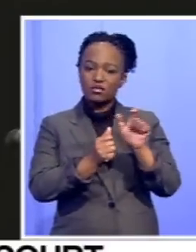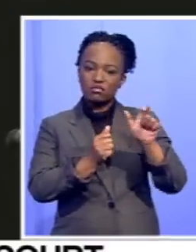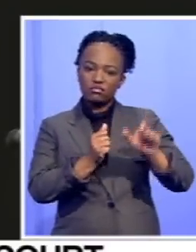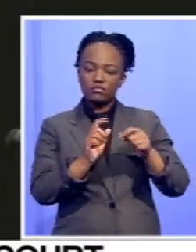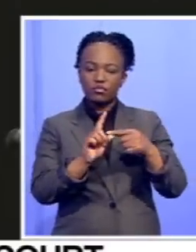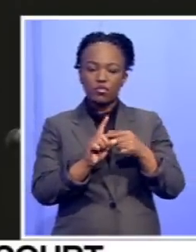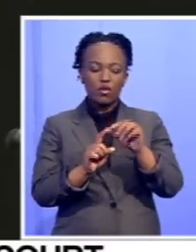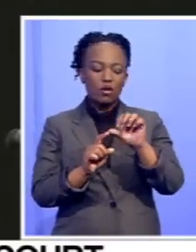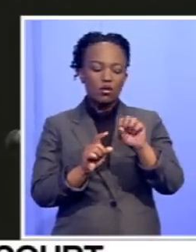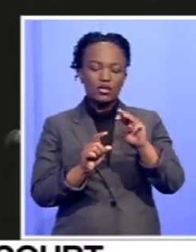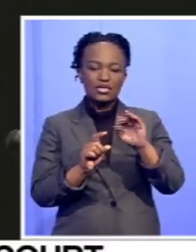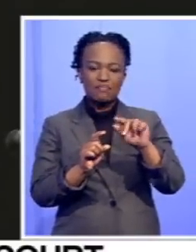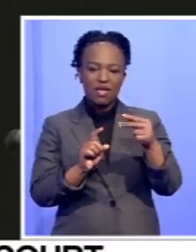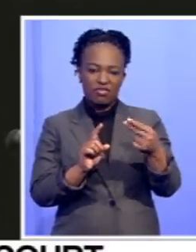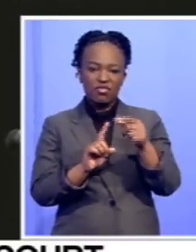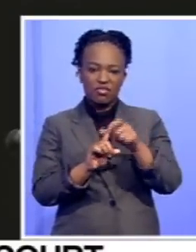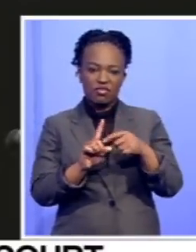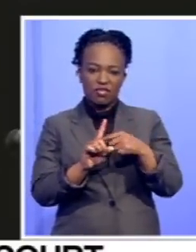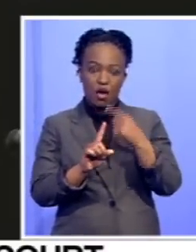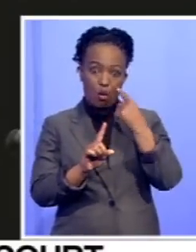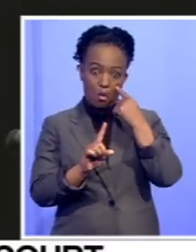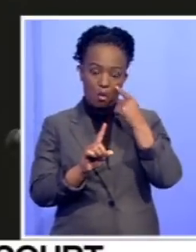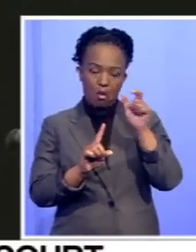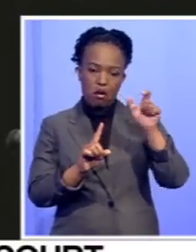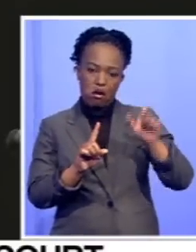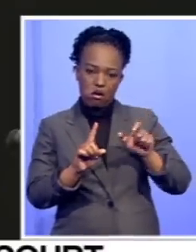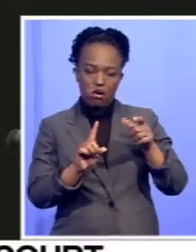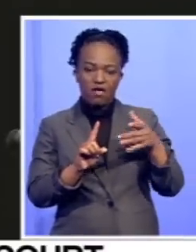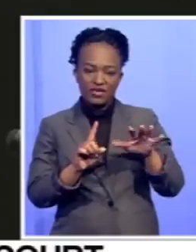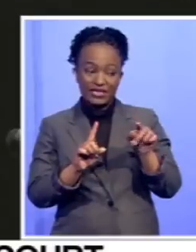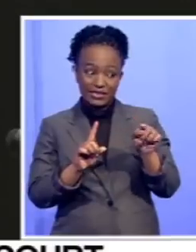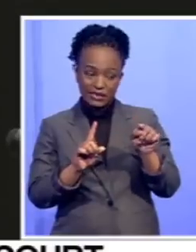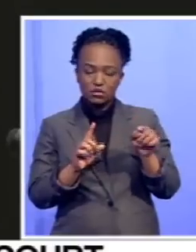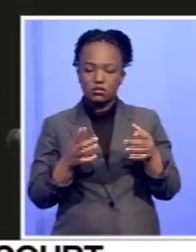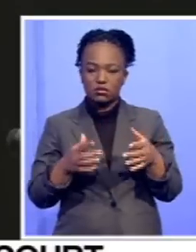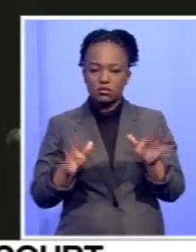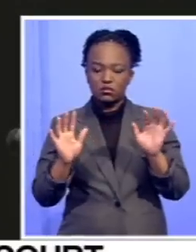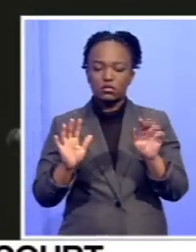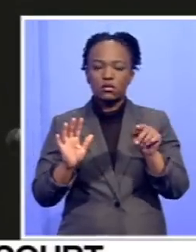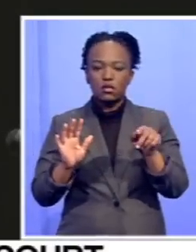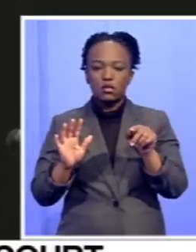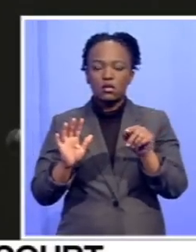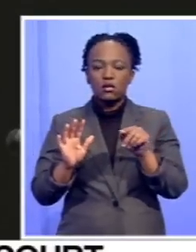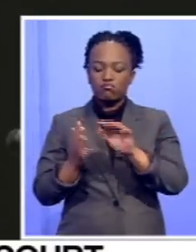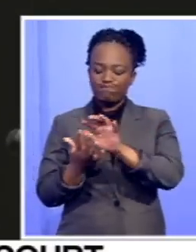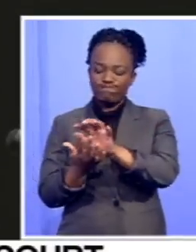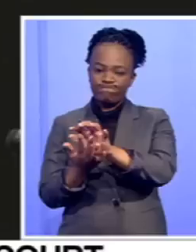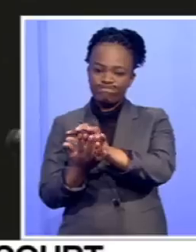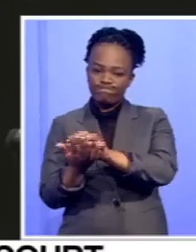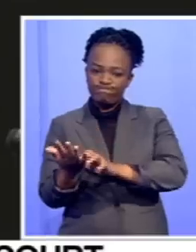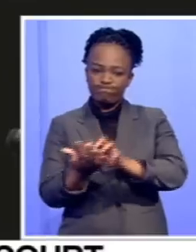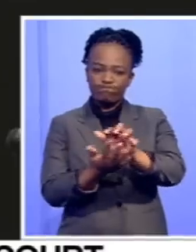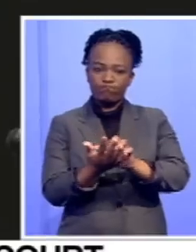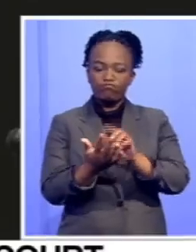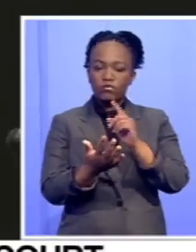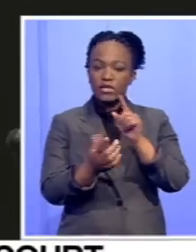53. In relation to the eyewitness testimony, and due regard being had to the case law cited above, as well as the evidence led by the state